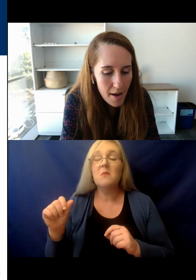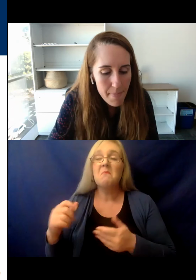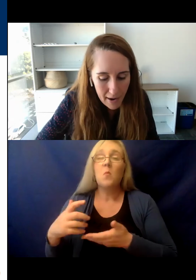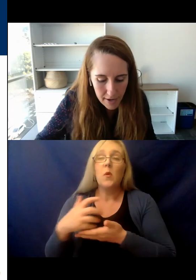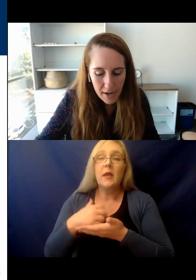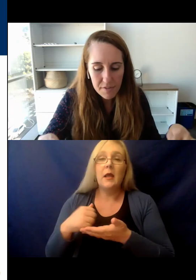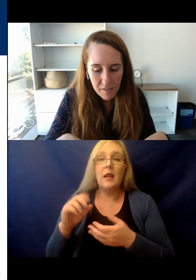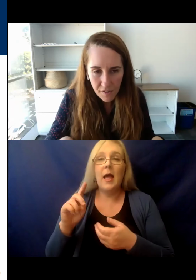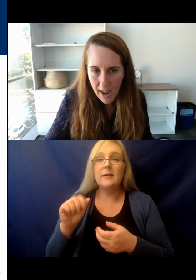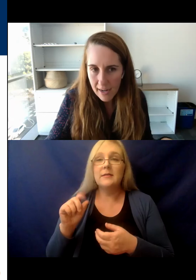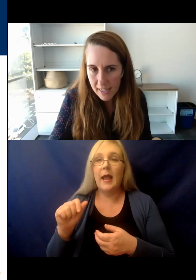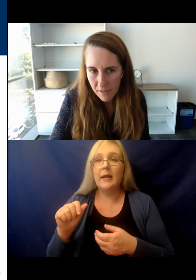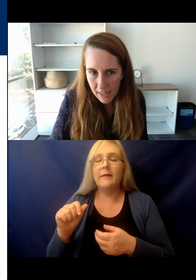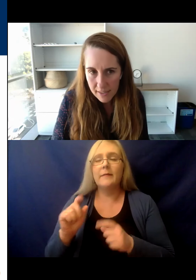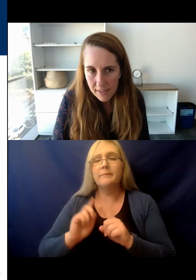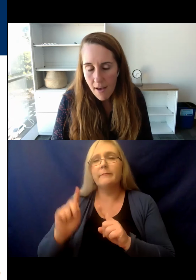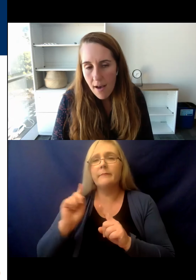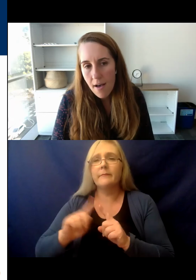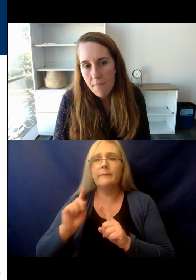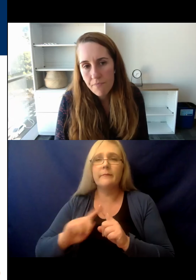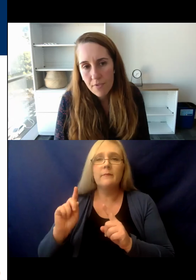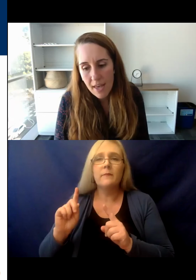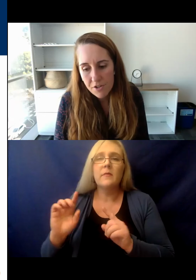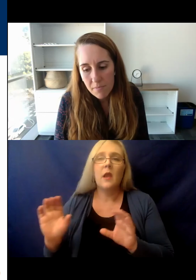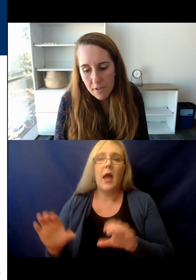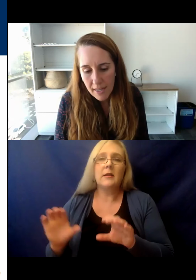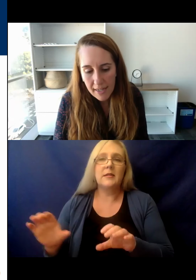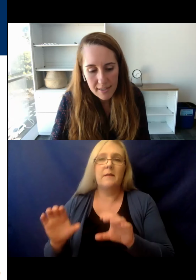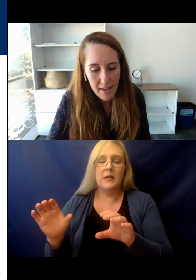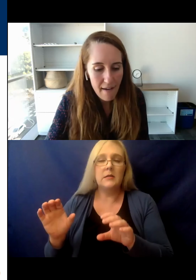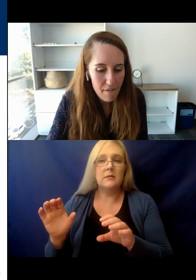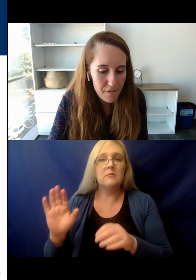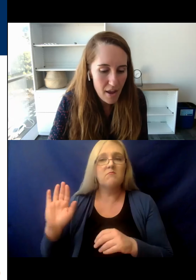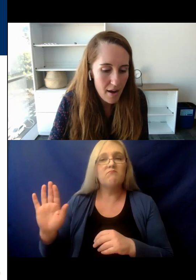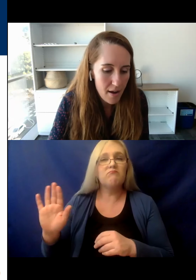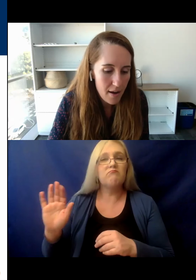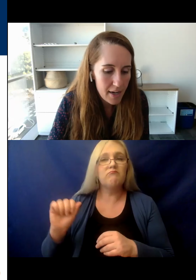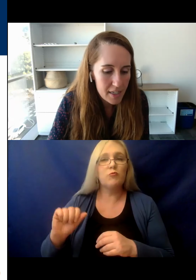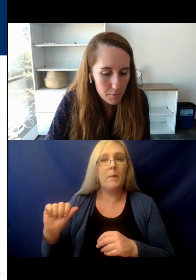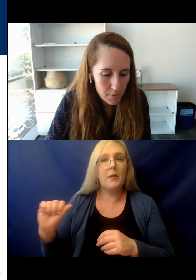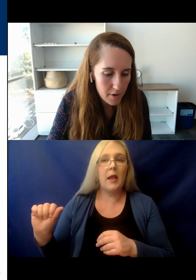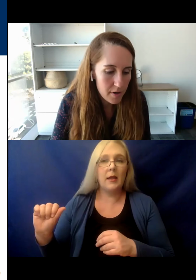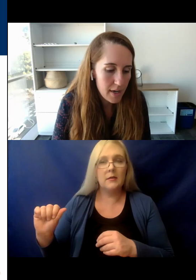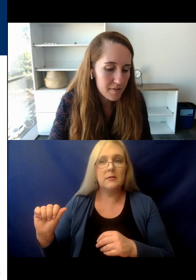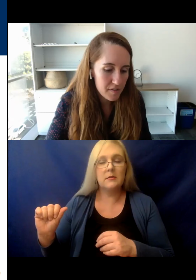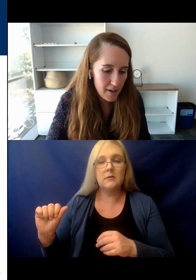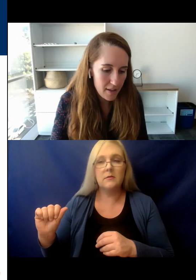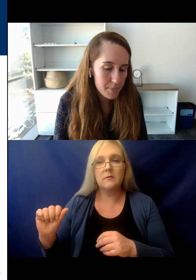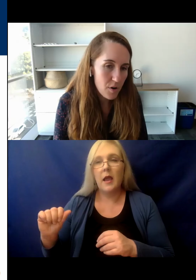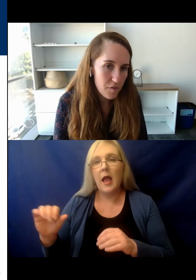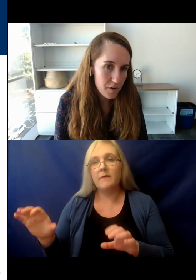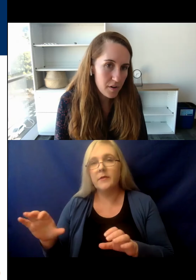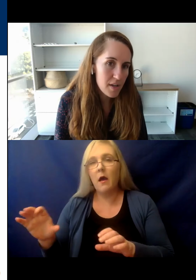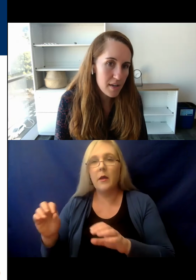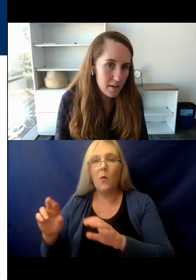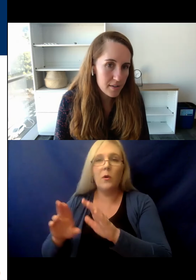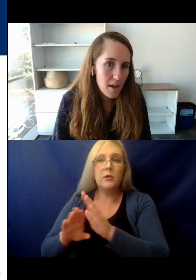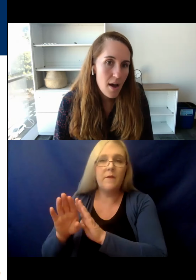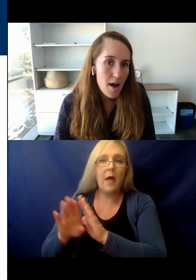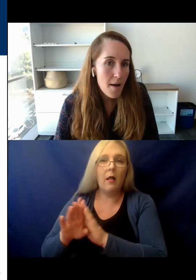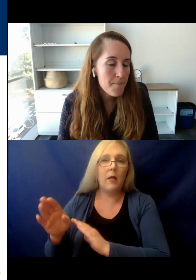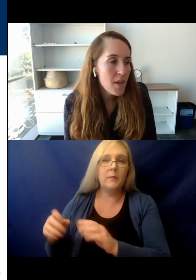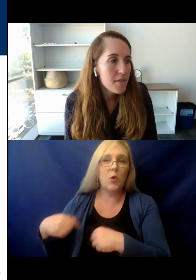on a battery of different activities that AAAs have explored or kind of developed over the